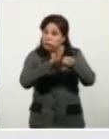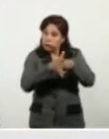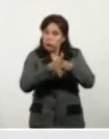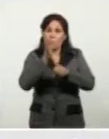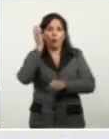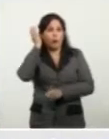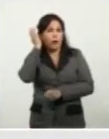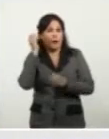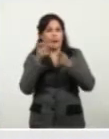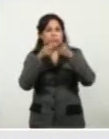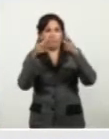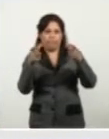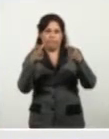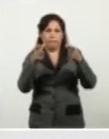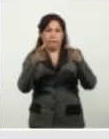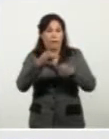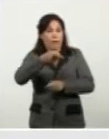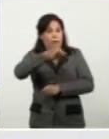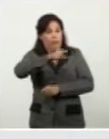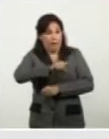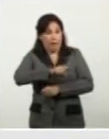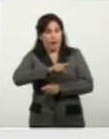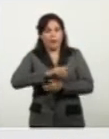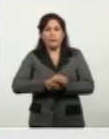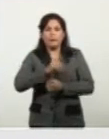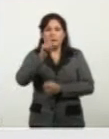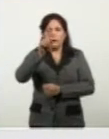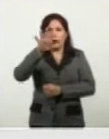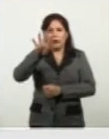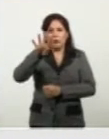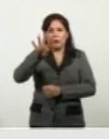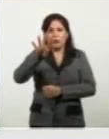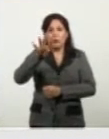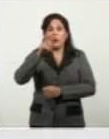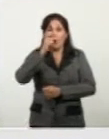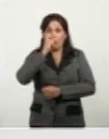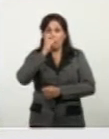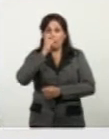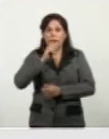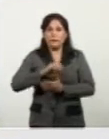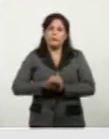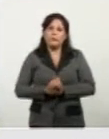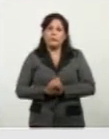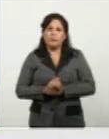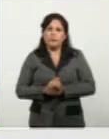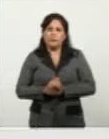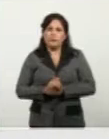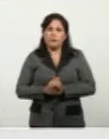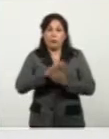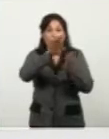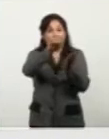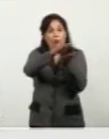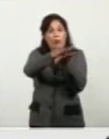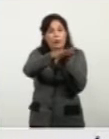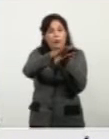33 of the 38 cases were asymptomatic. We're already talking about